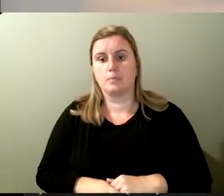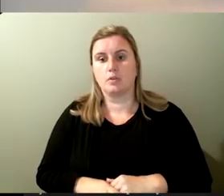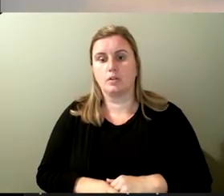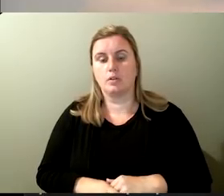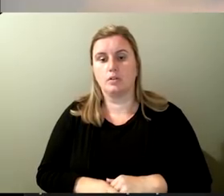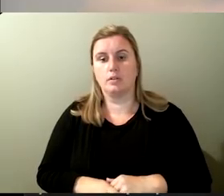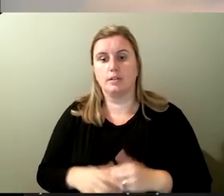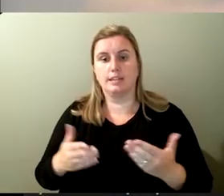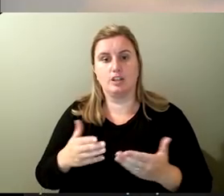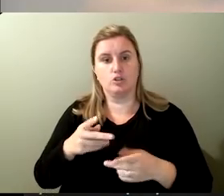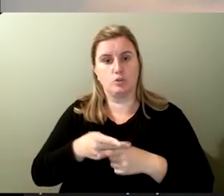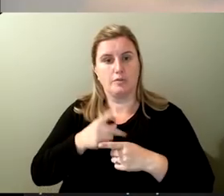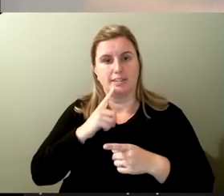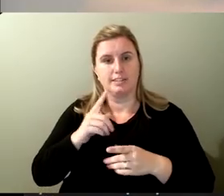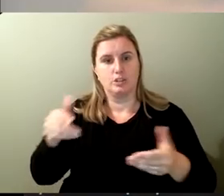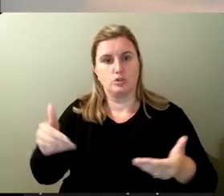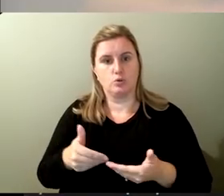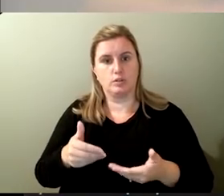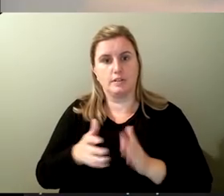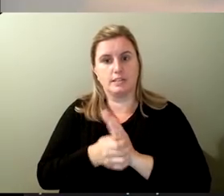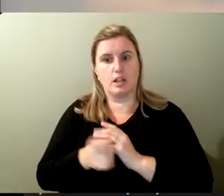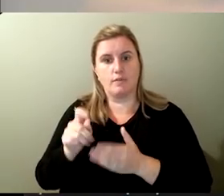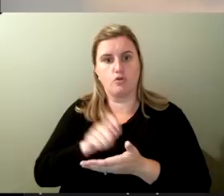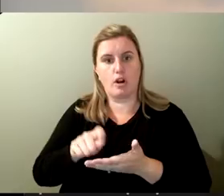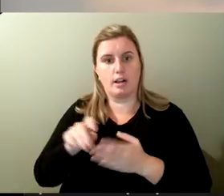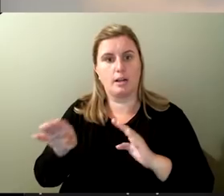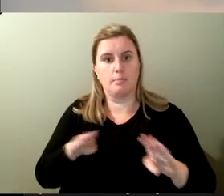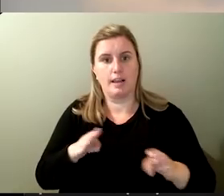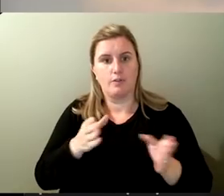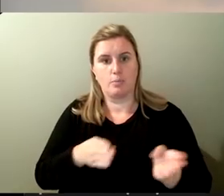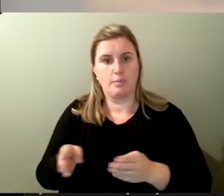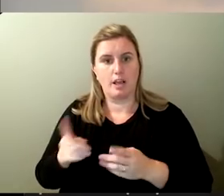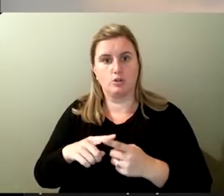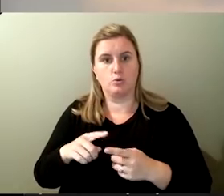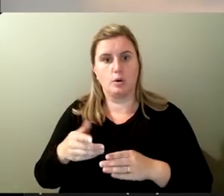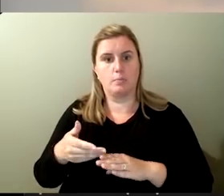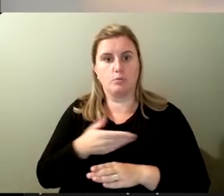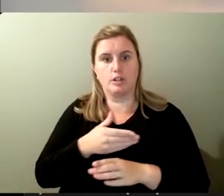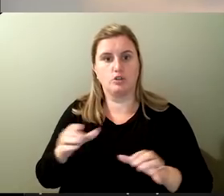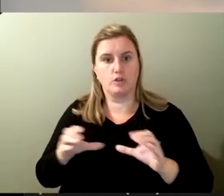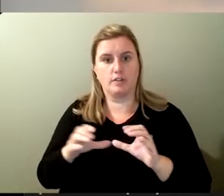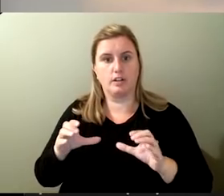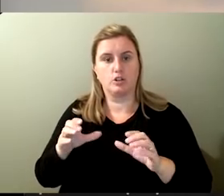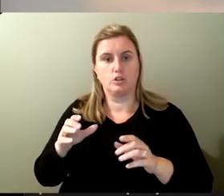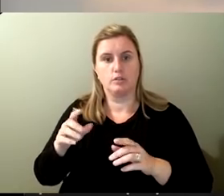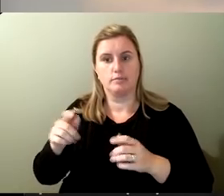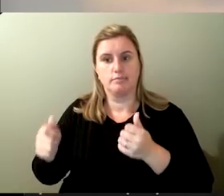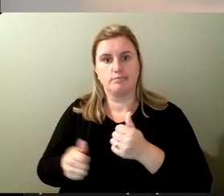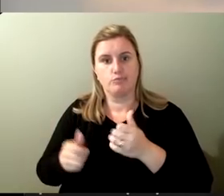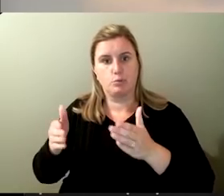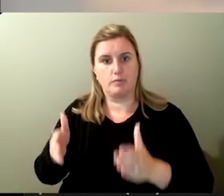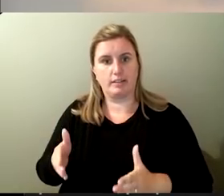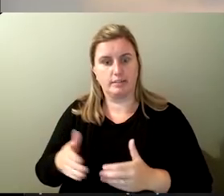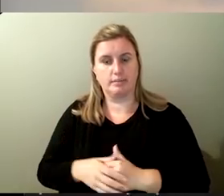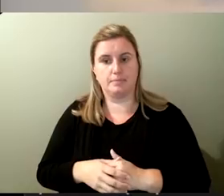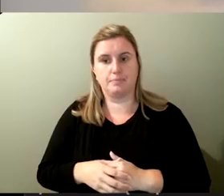Here, a supervisor is introducing the skill of writing a behavioral plan to a pre-certification supervisee.